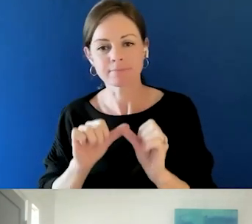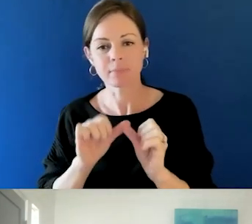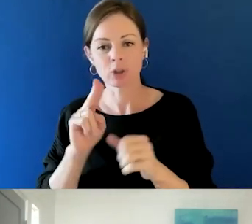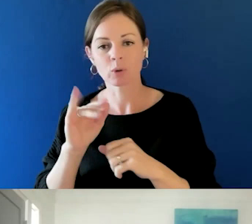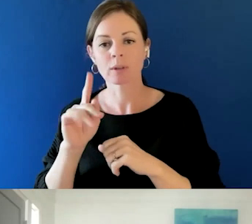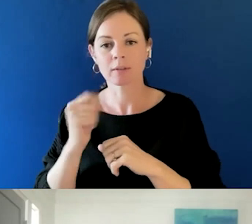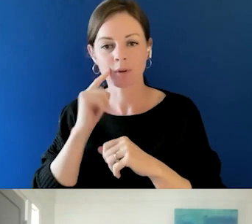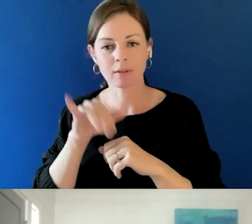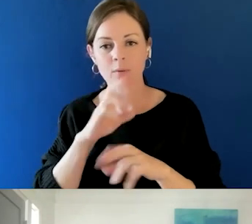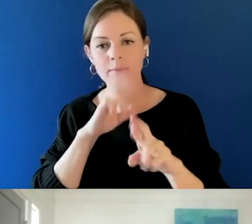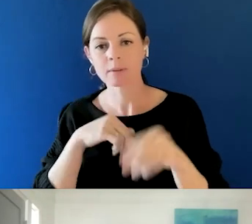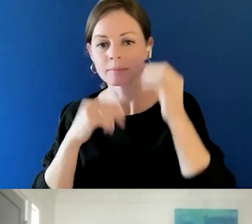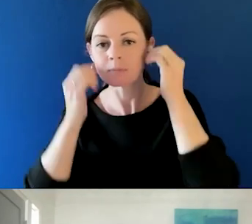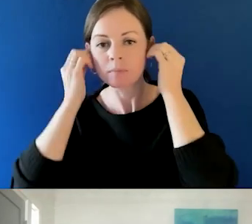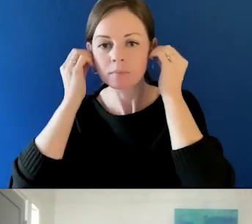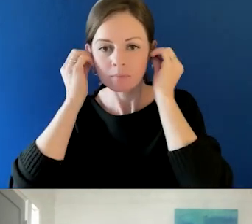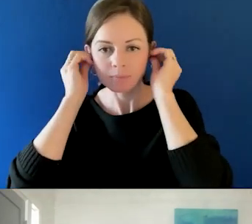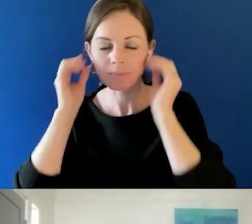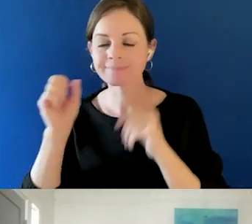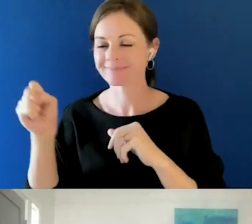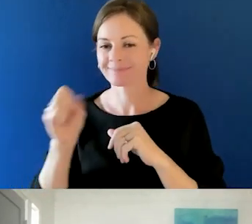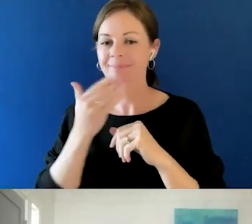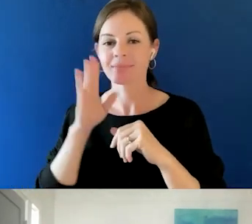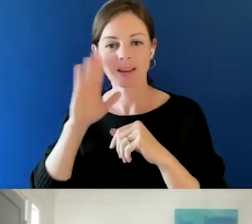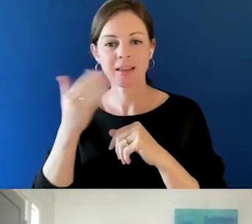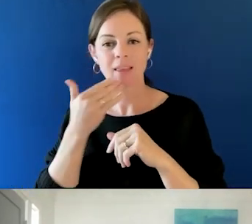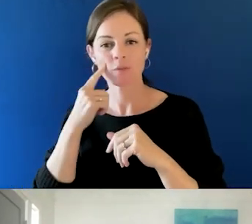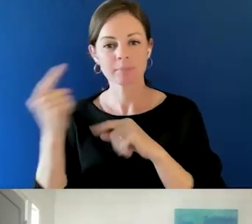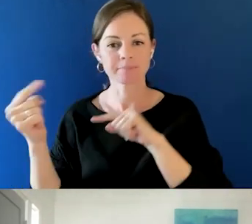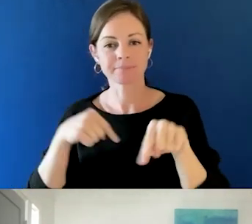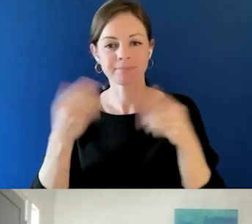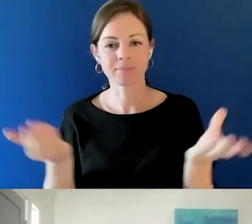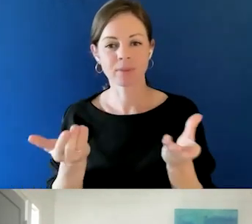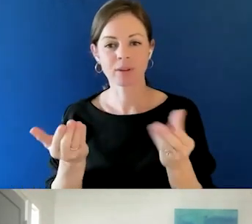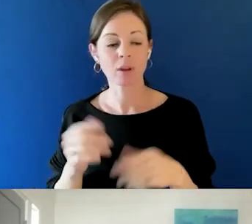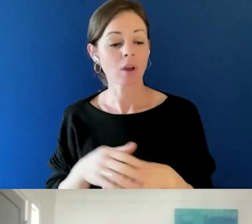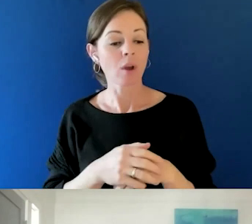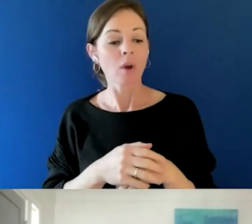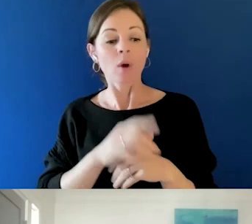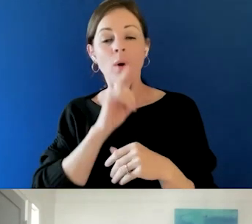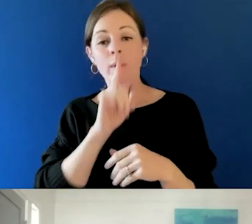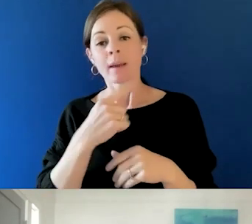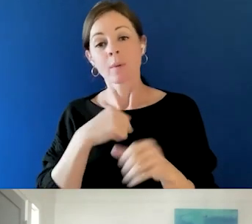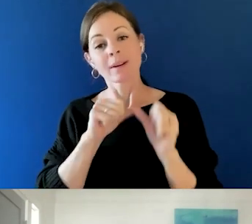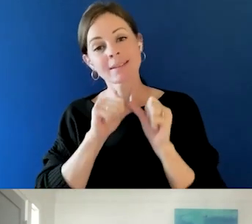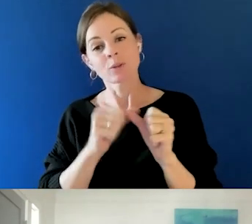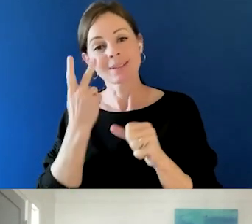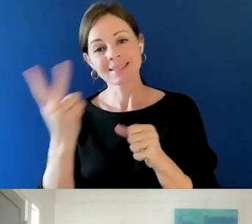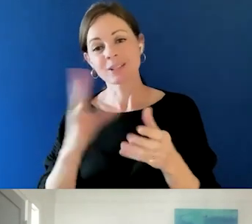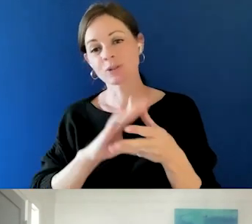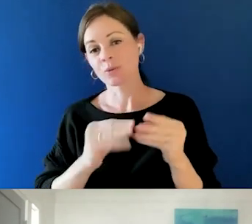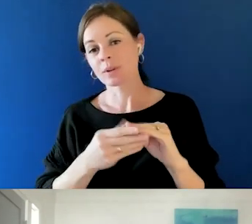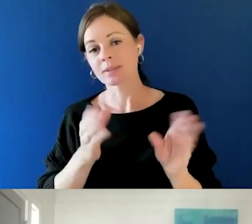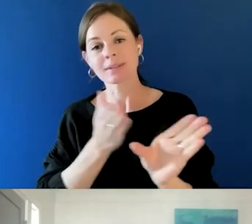response? Yeah, hi, and thank you for having me on. Really, I would continually see stories about